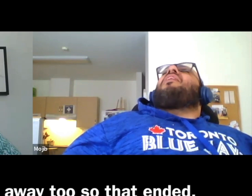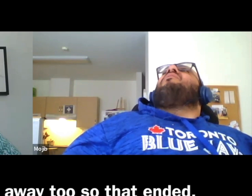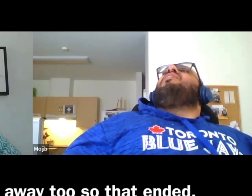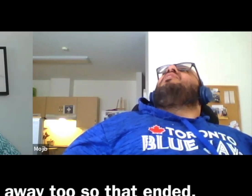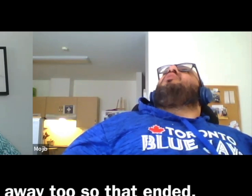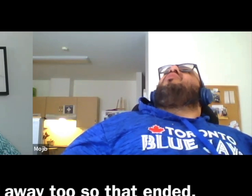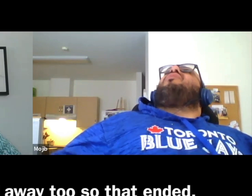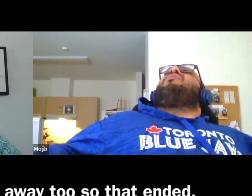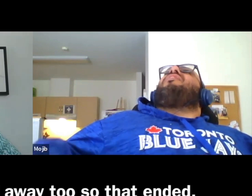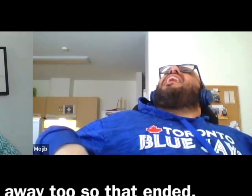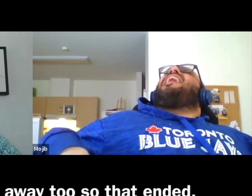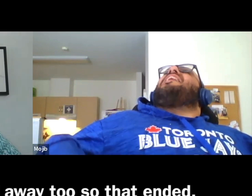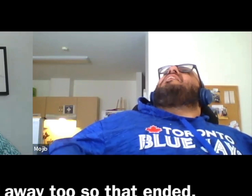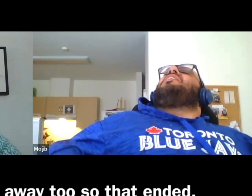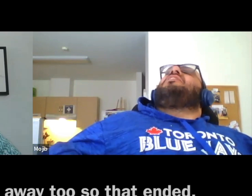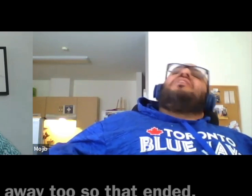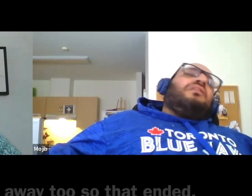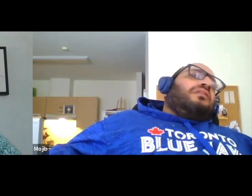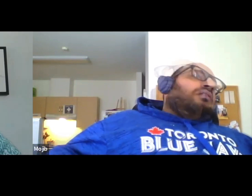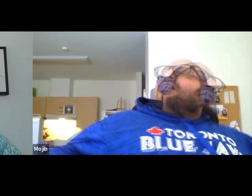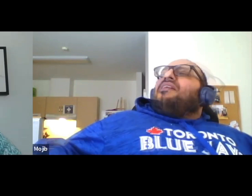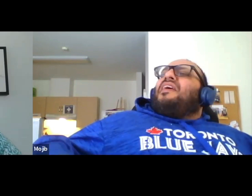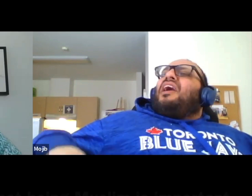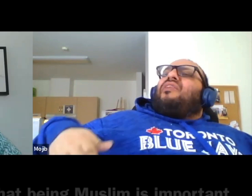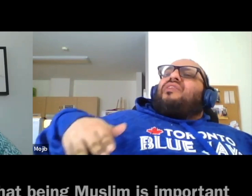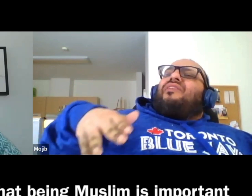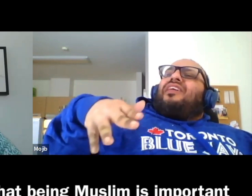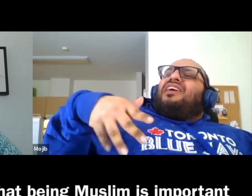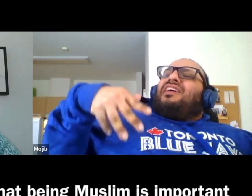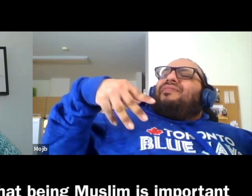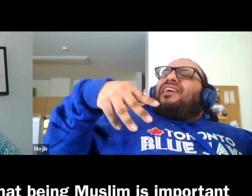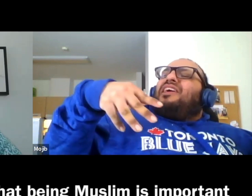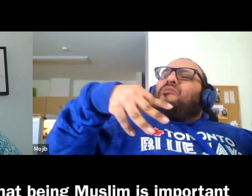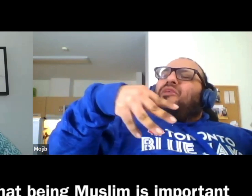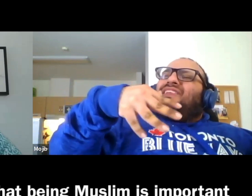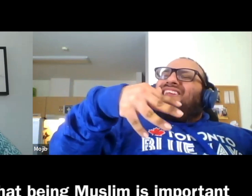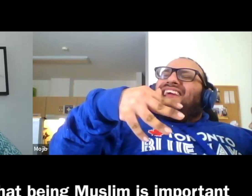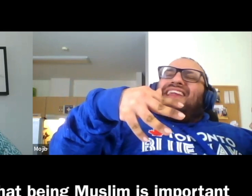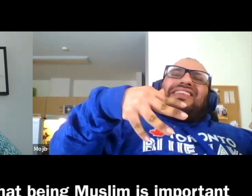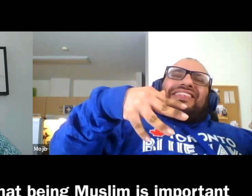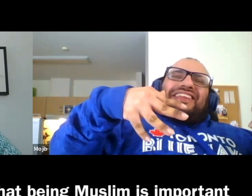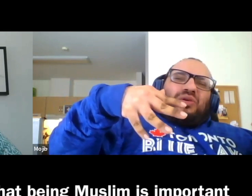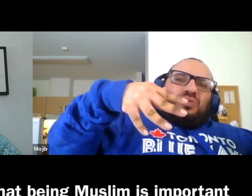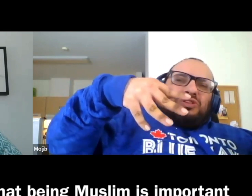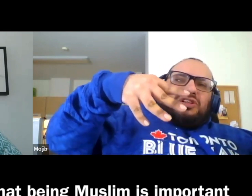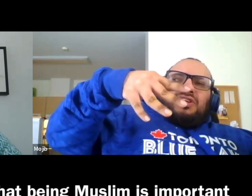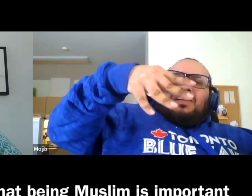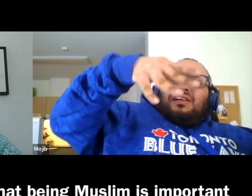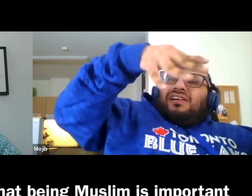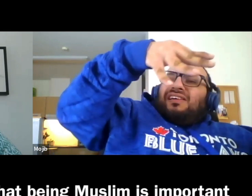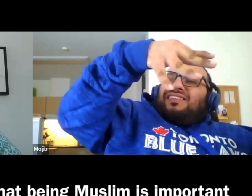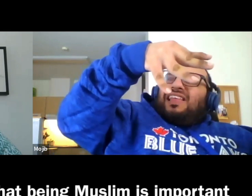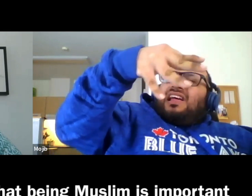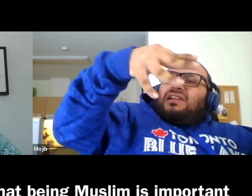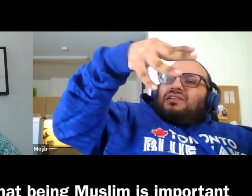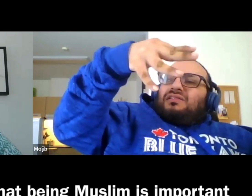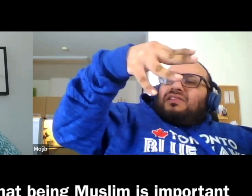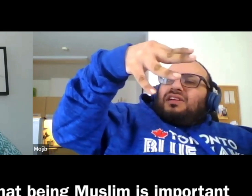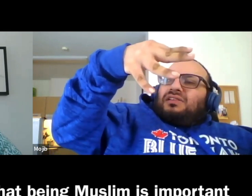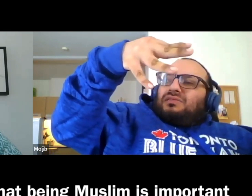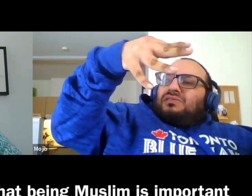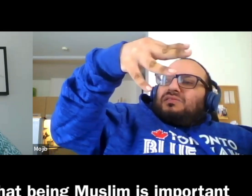had passed away too, so that ended. Yeah, so they really instilled